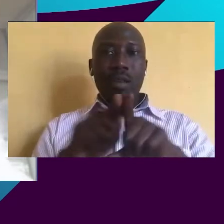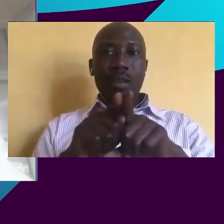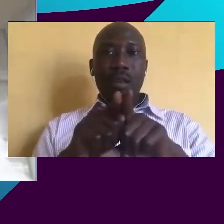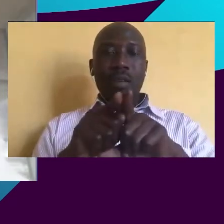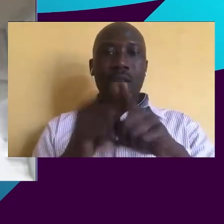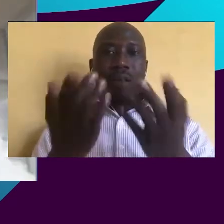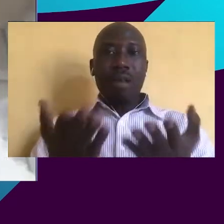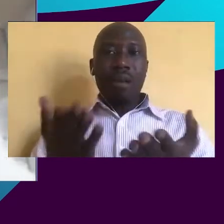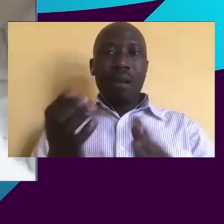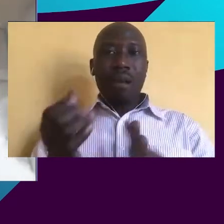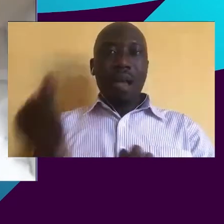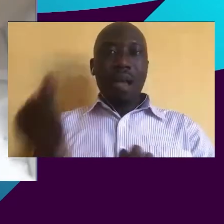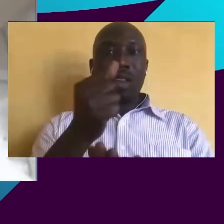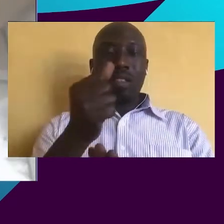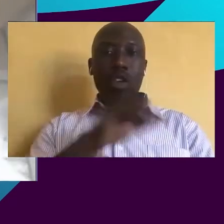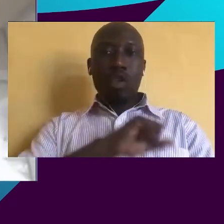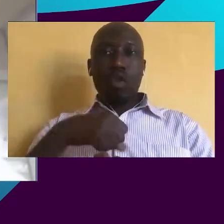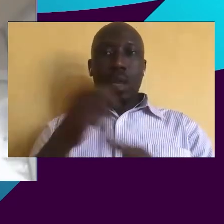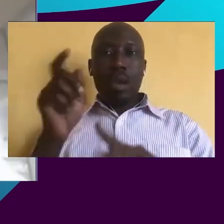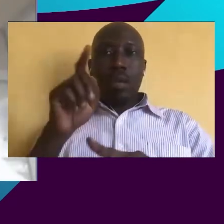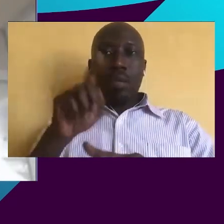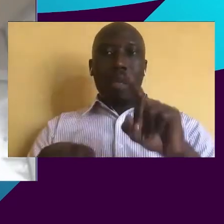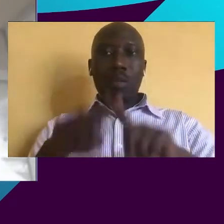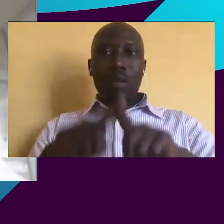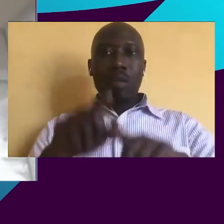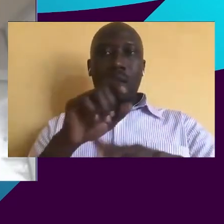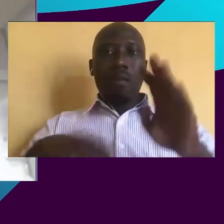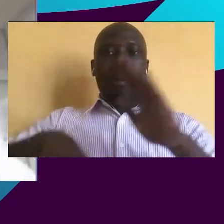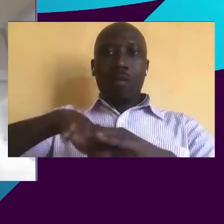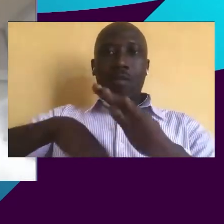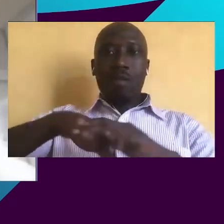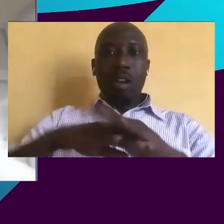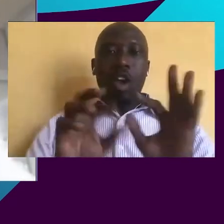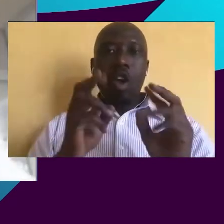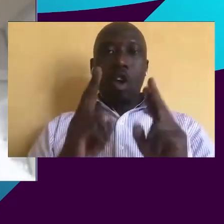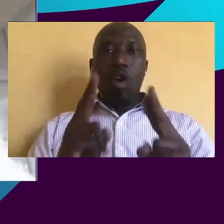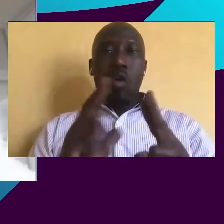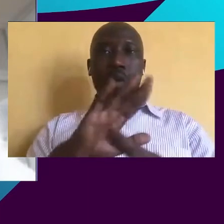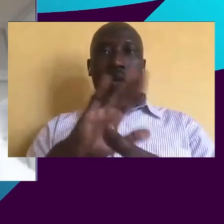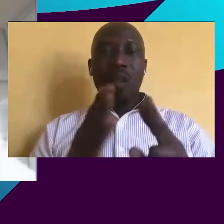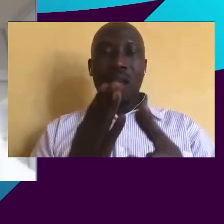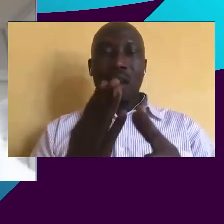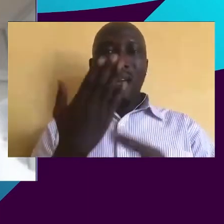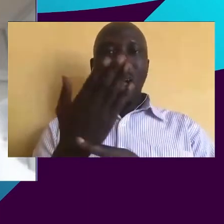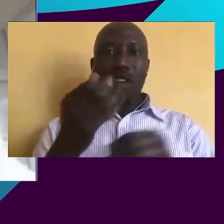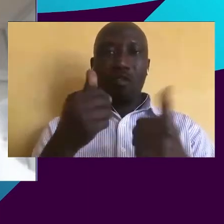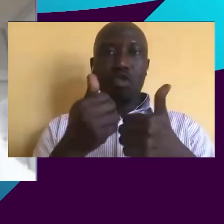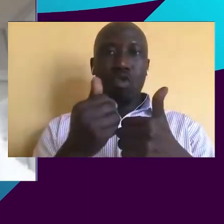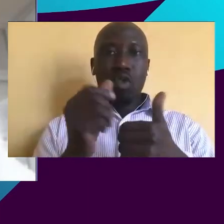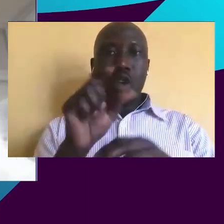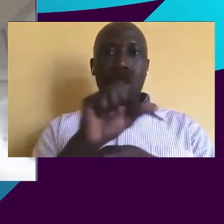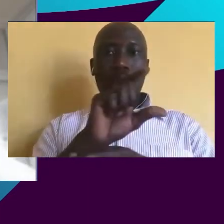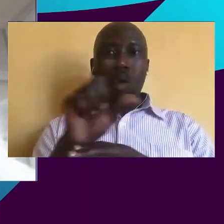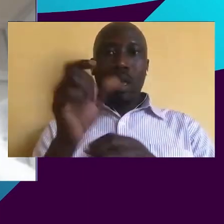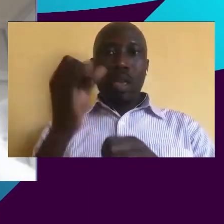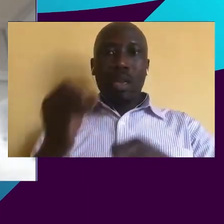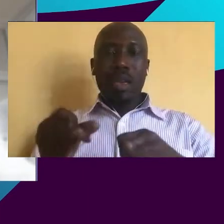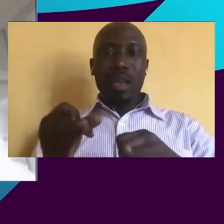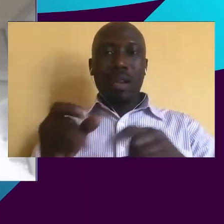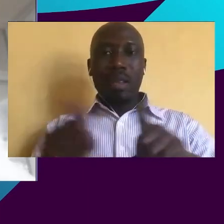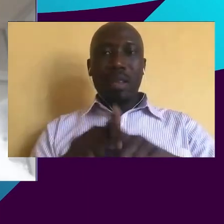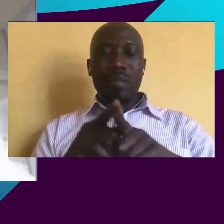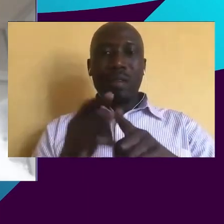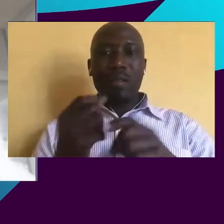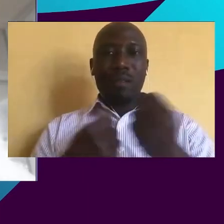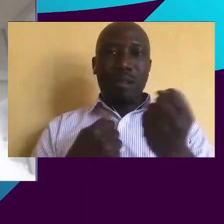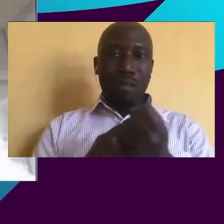football. I hope you all had a fantastic weekend, especially if you're a fan of the Gypsy King and saw the manner in which he